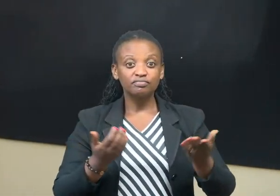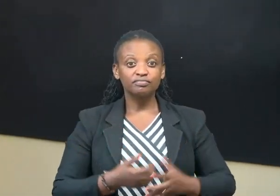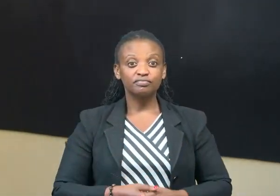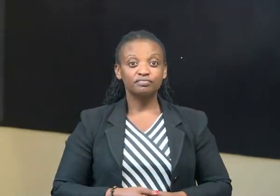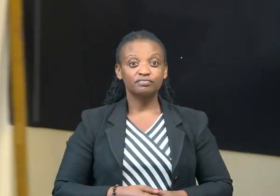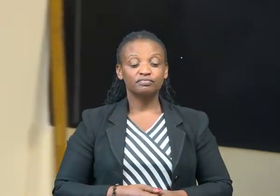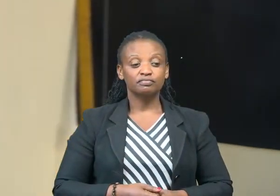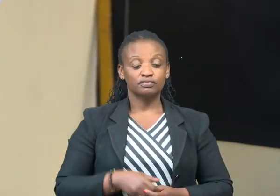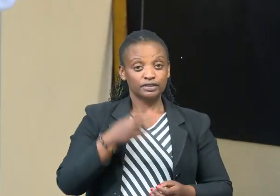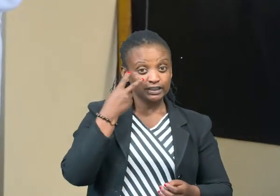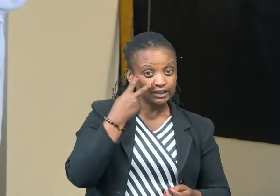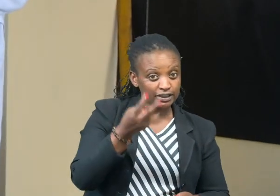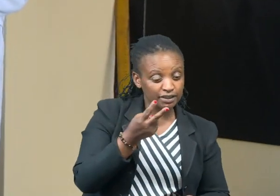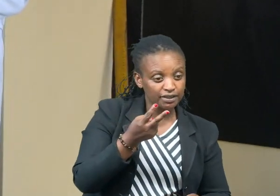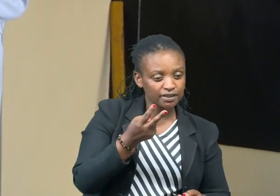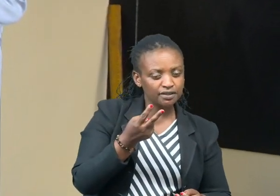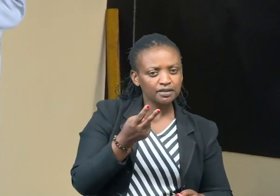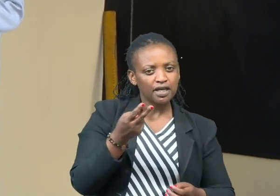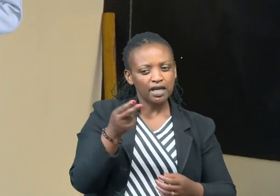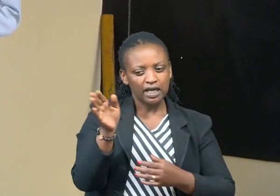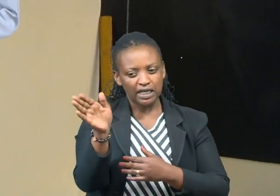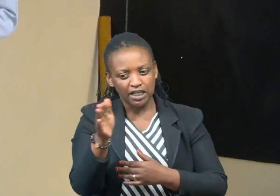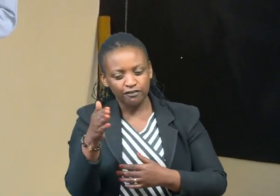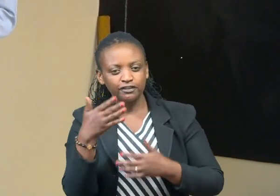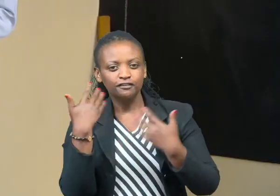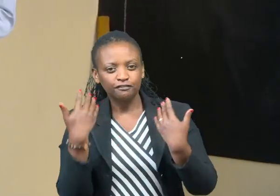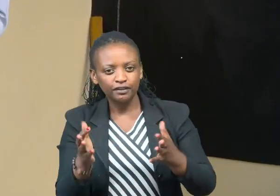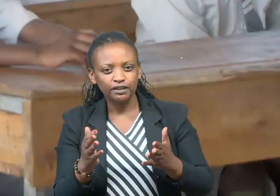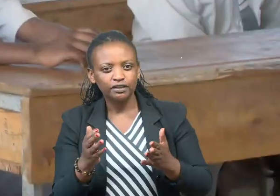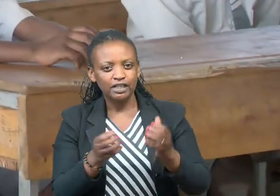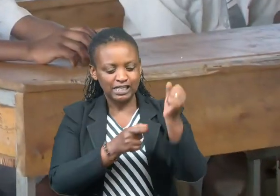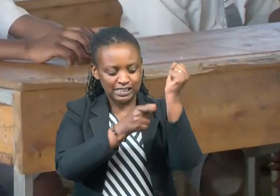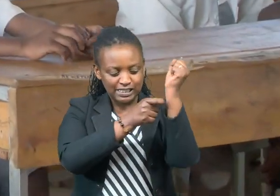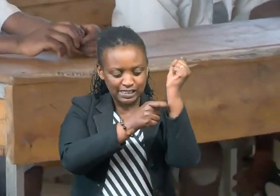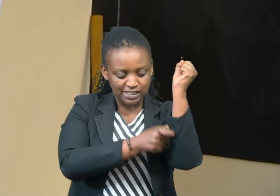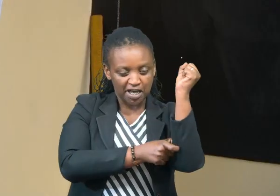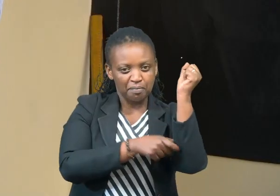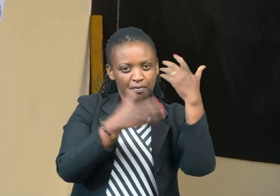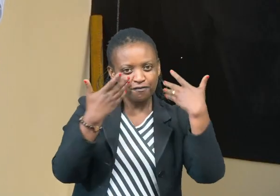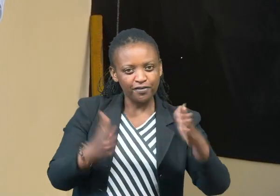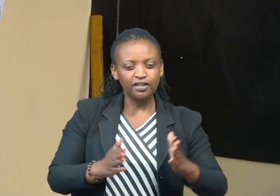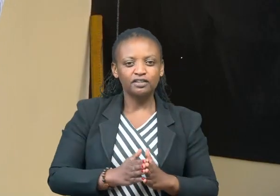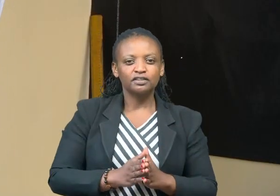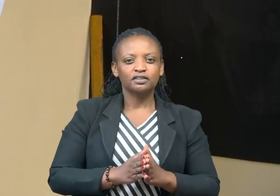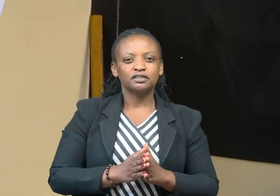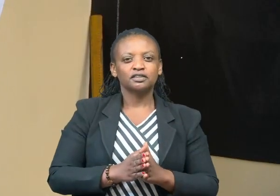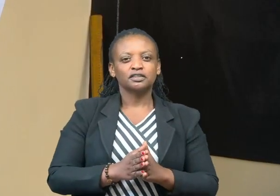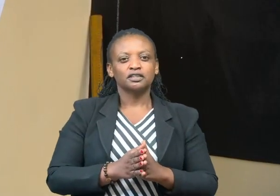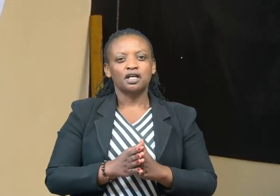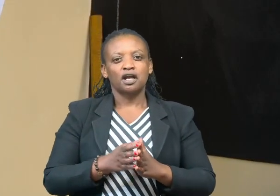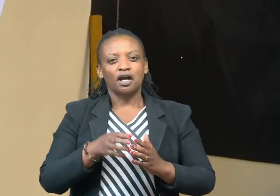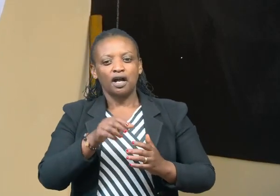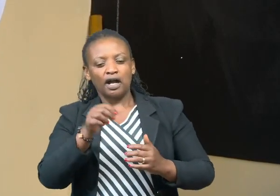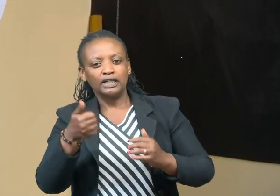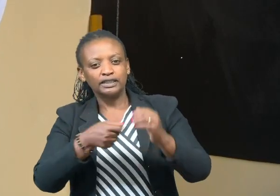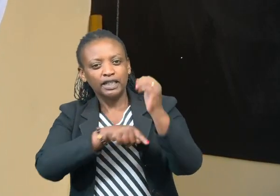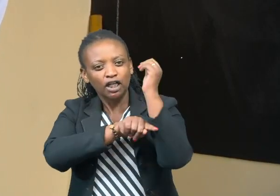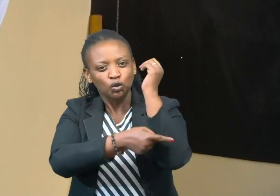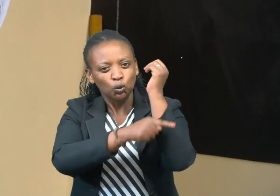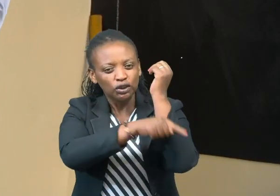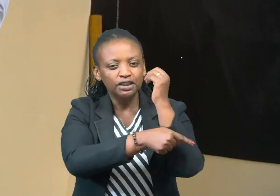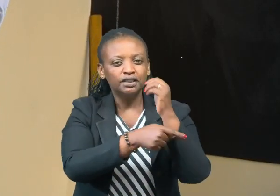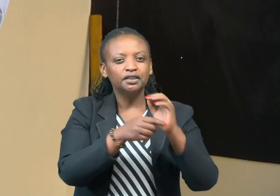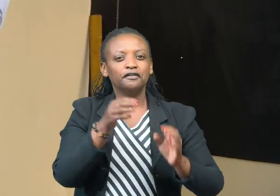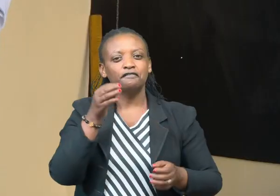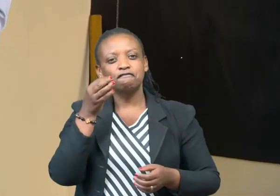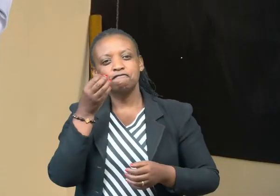part? So we have seen the leaves, the stem, the roots,